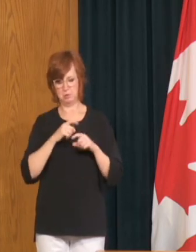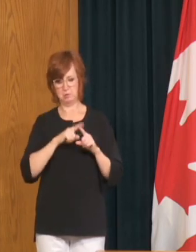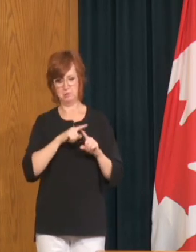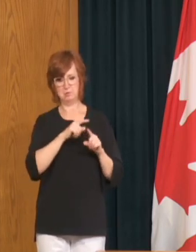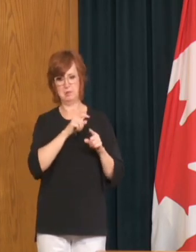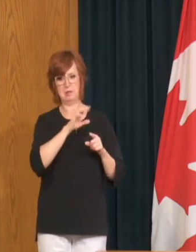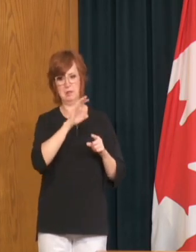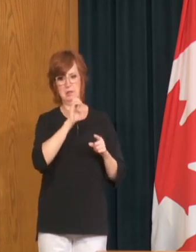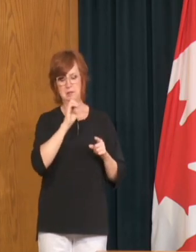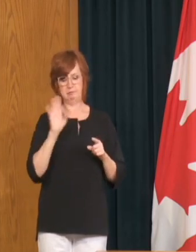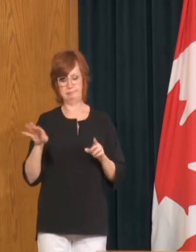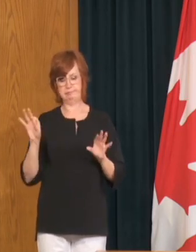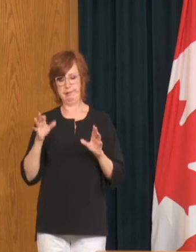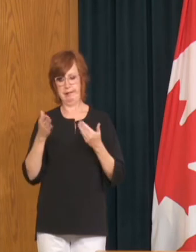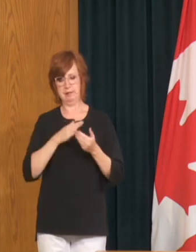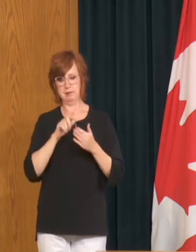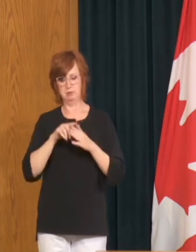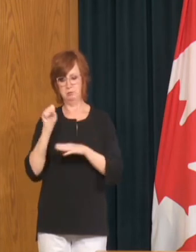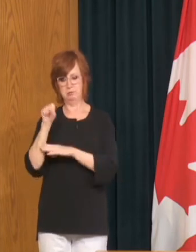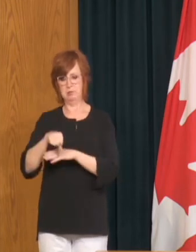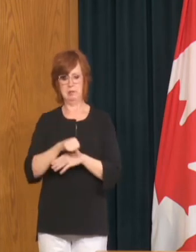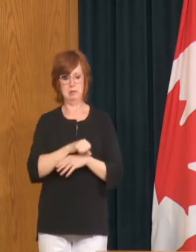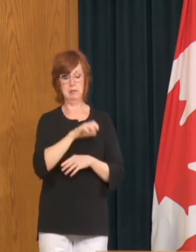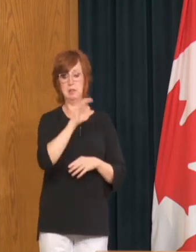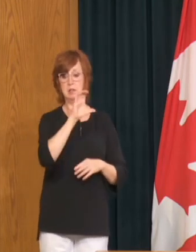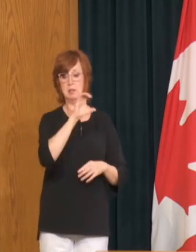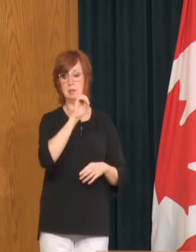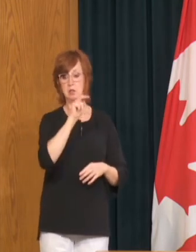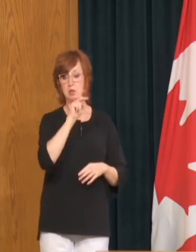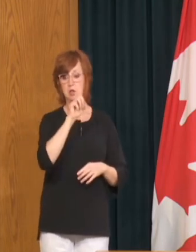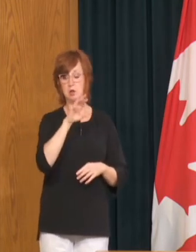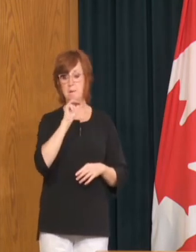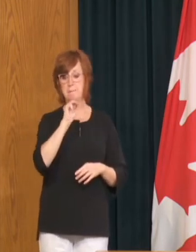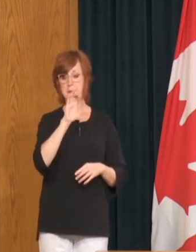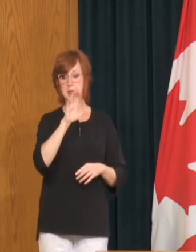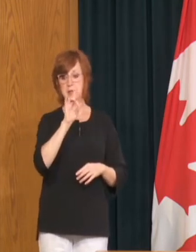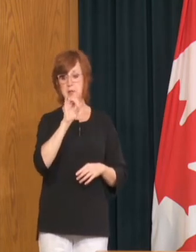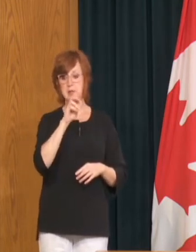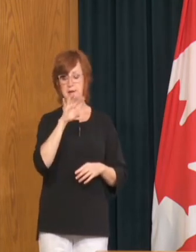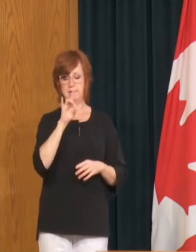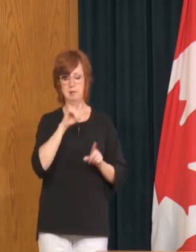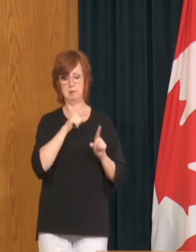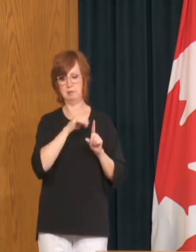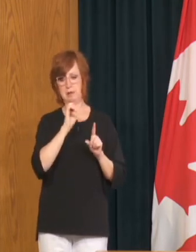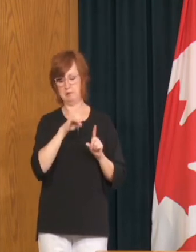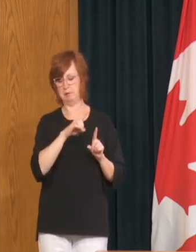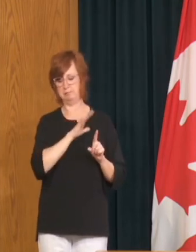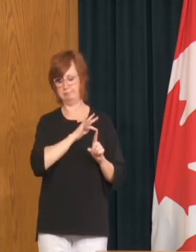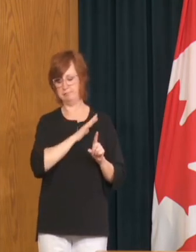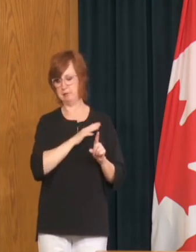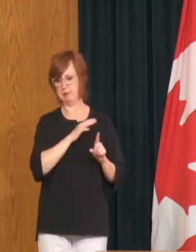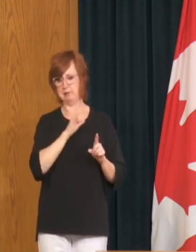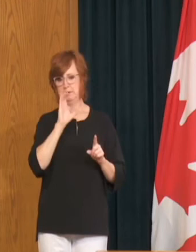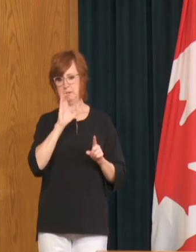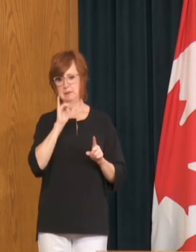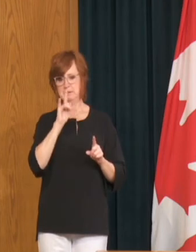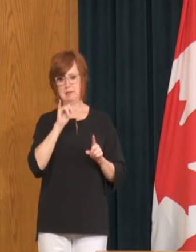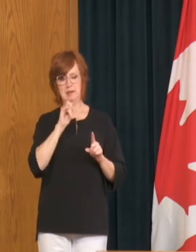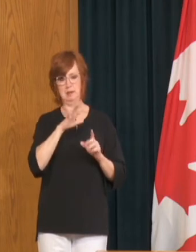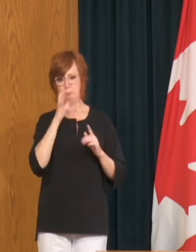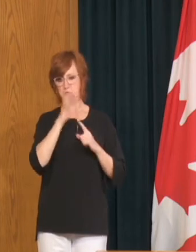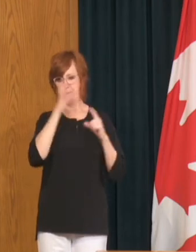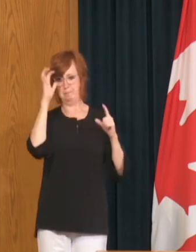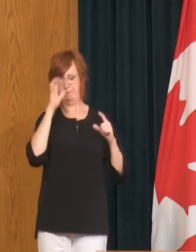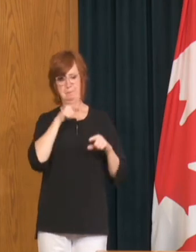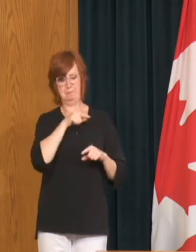McDavid. They've been a successful franchise for decades now. It is the city of champions, much like